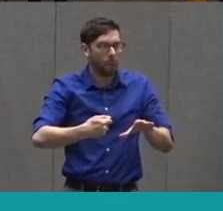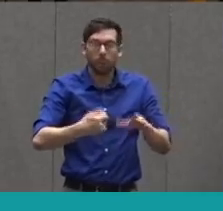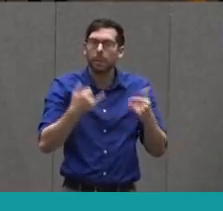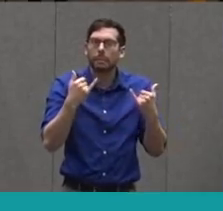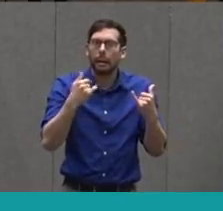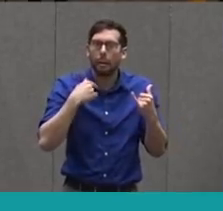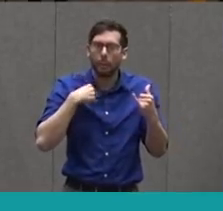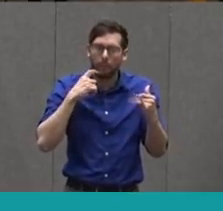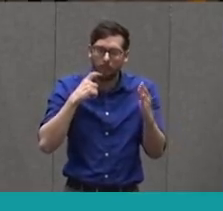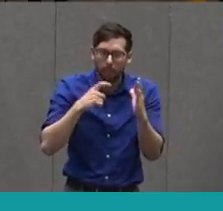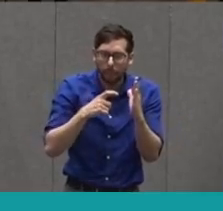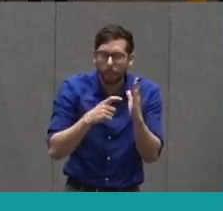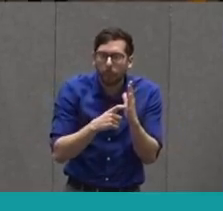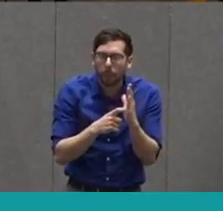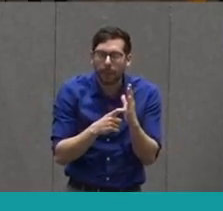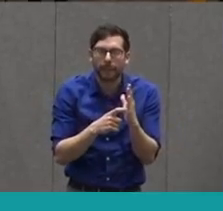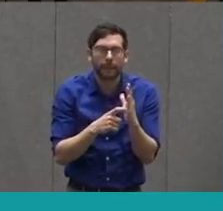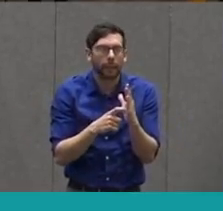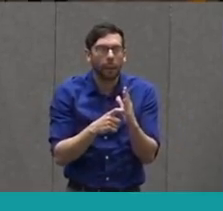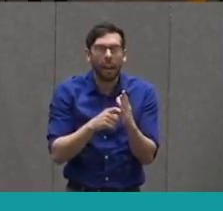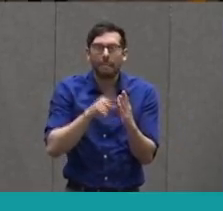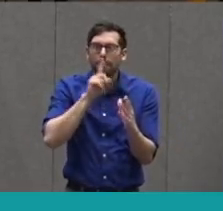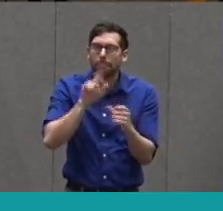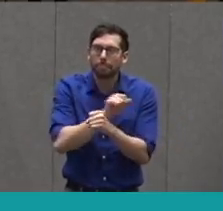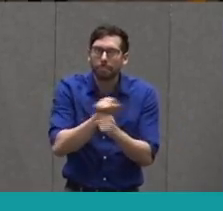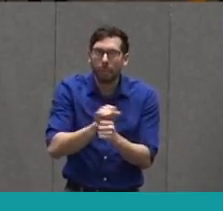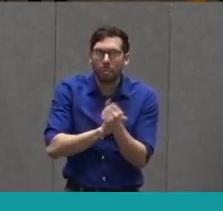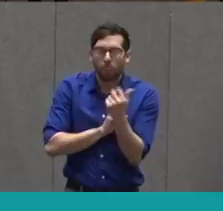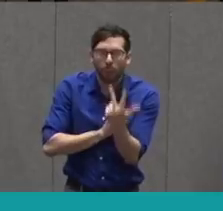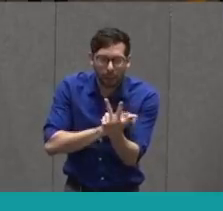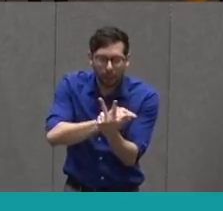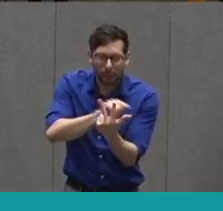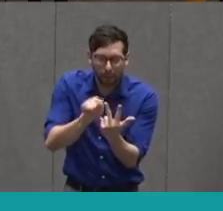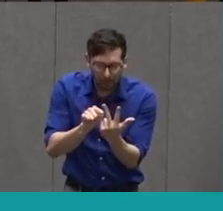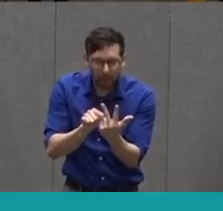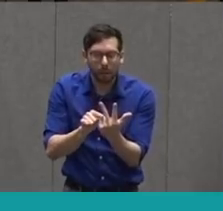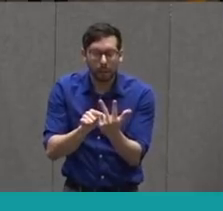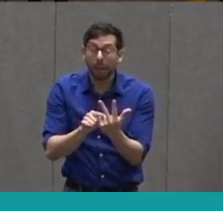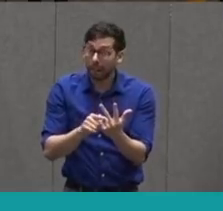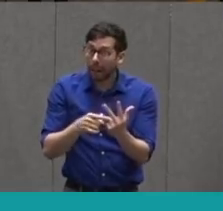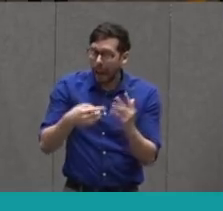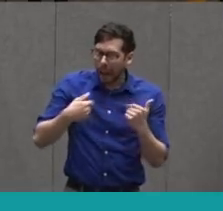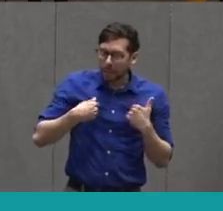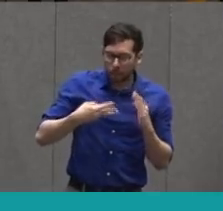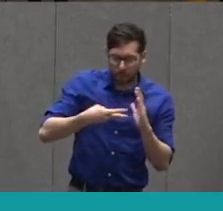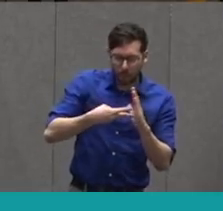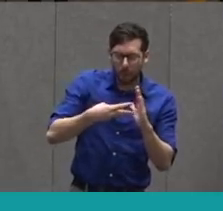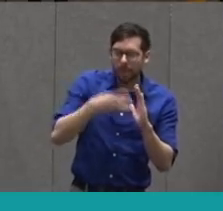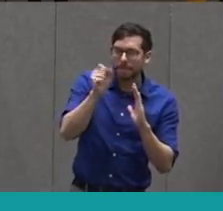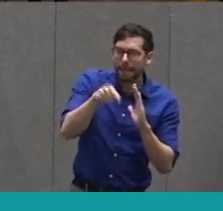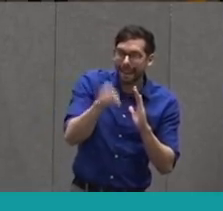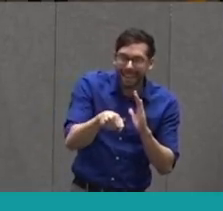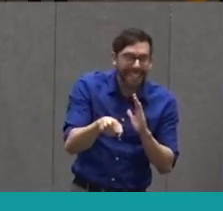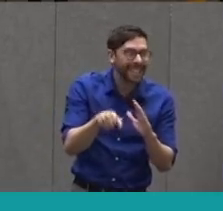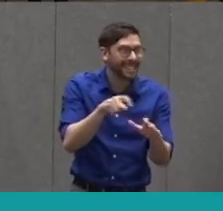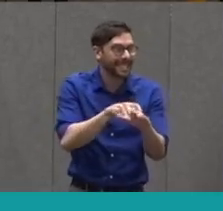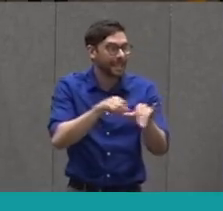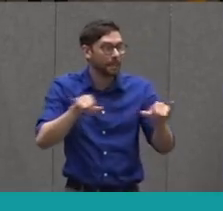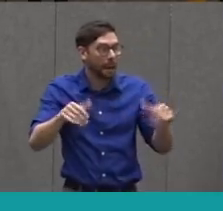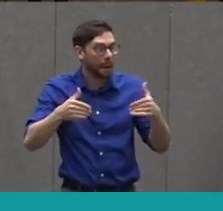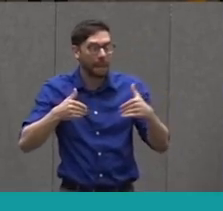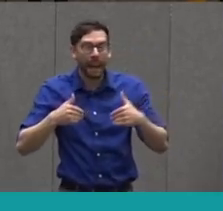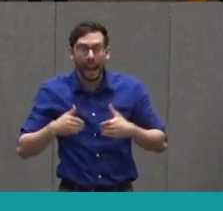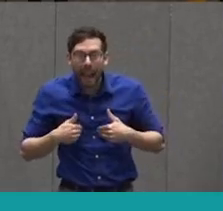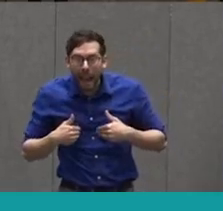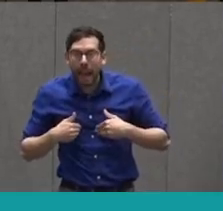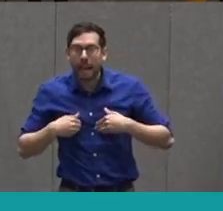closer. It's a fork. It has prongs, and they're pretty sharp. It also has this edge here,